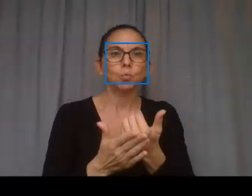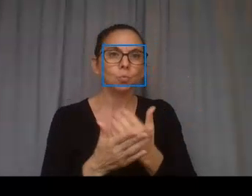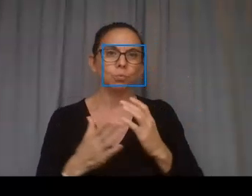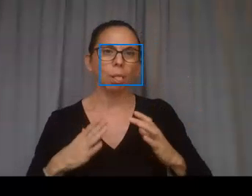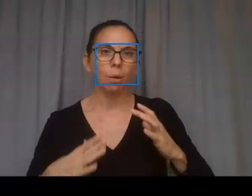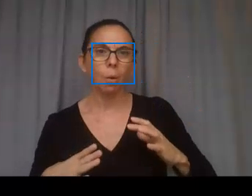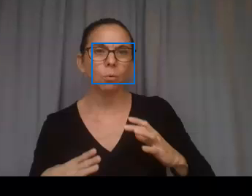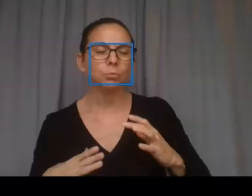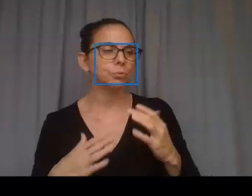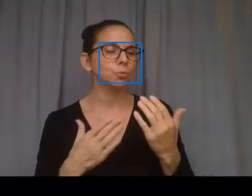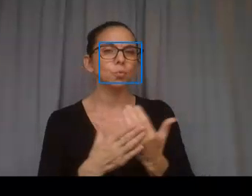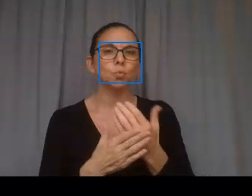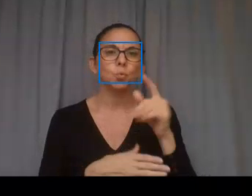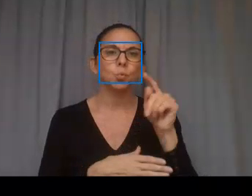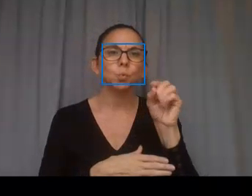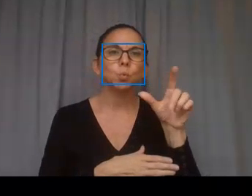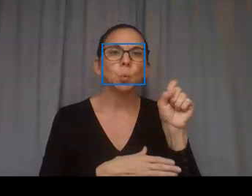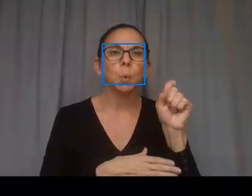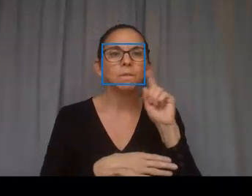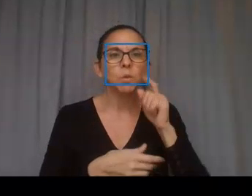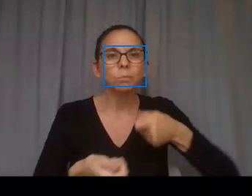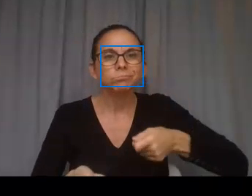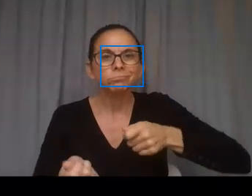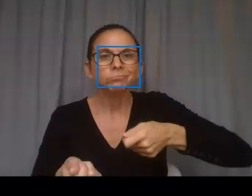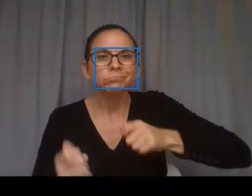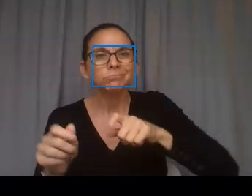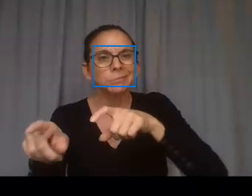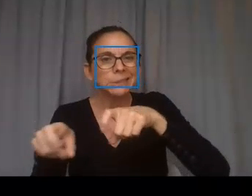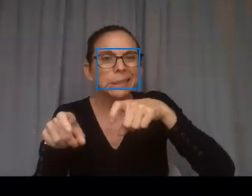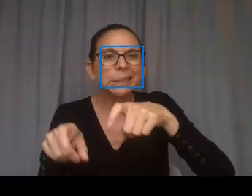tools, digging utensils, things like that, for hunting and gathering.